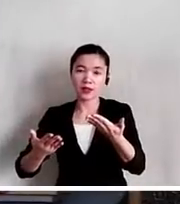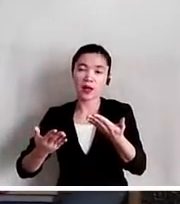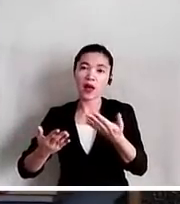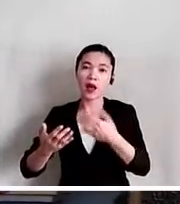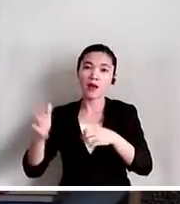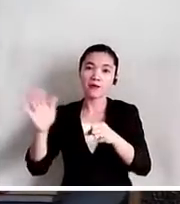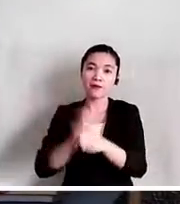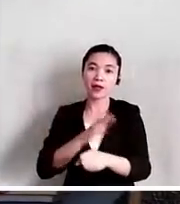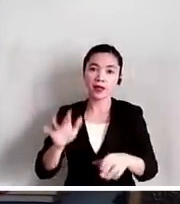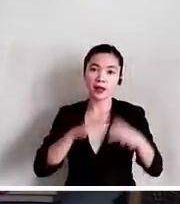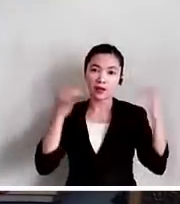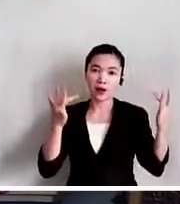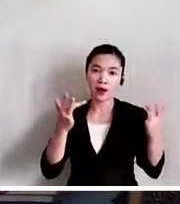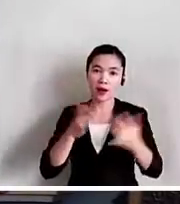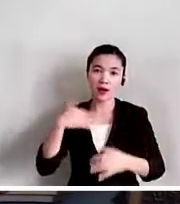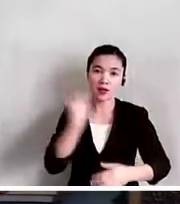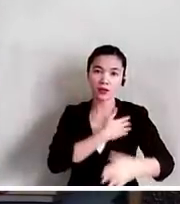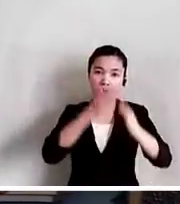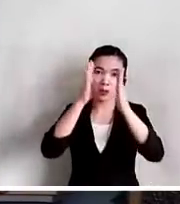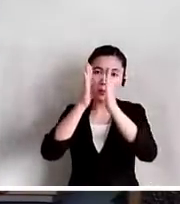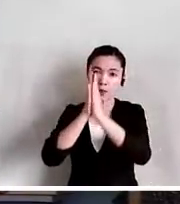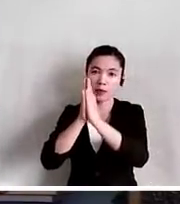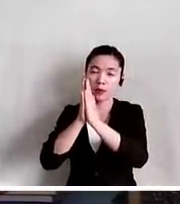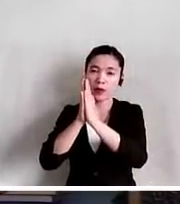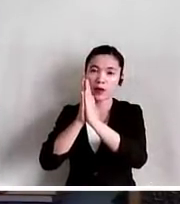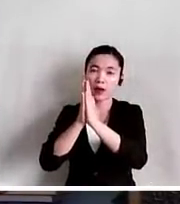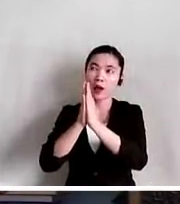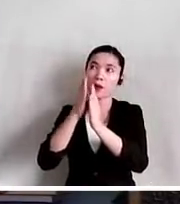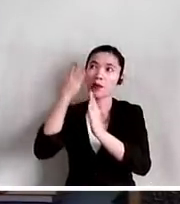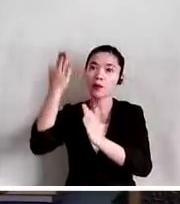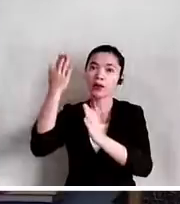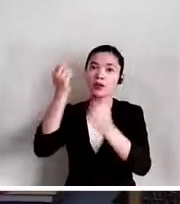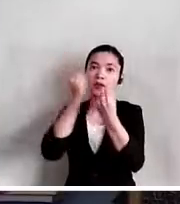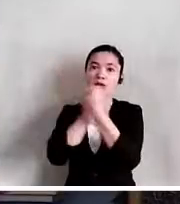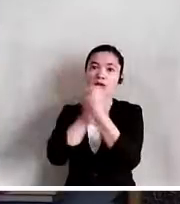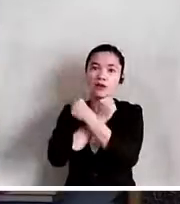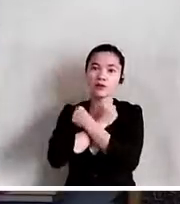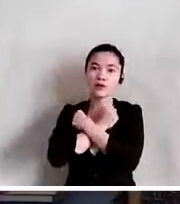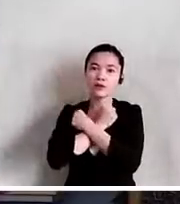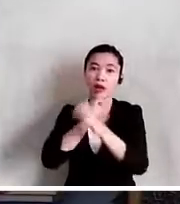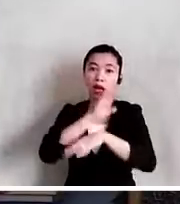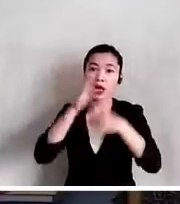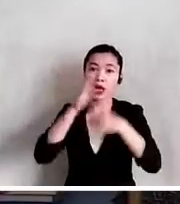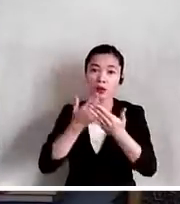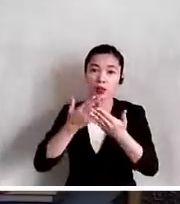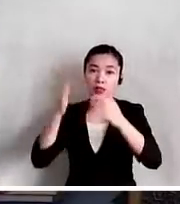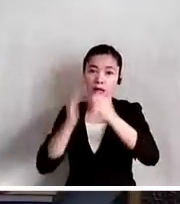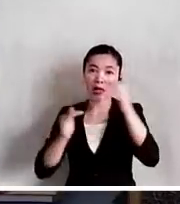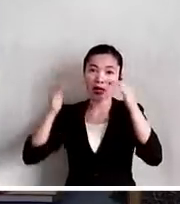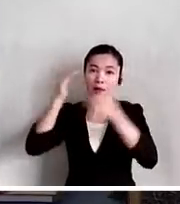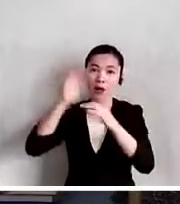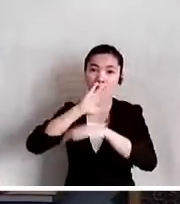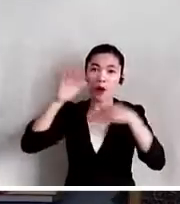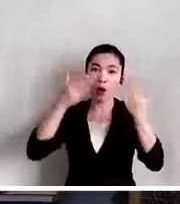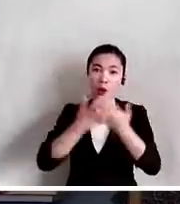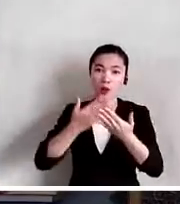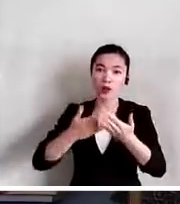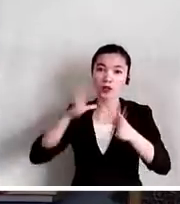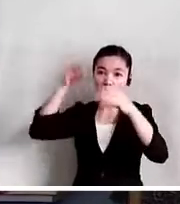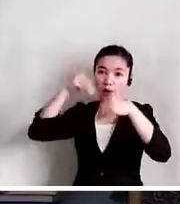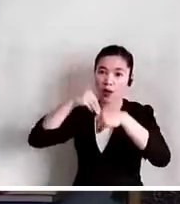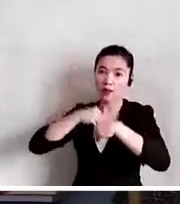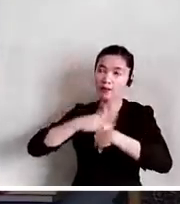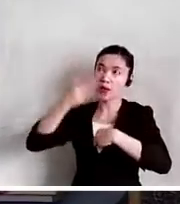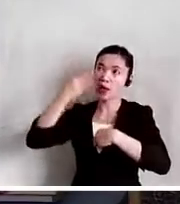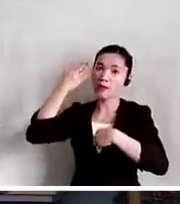pray, with the warmth of your love, so that loving you in all things and above all things, we may attain your promises